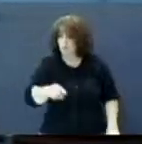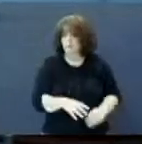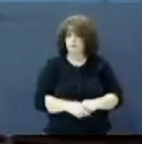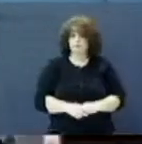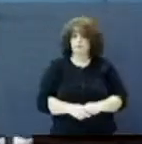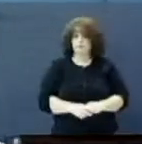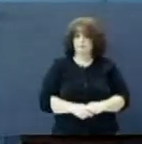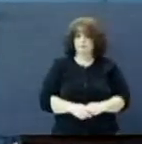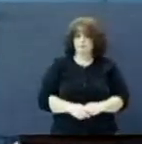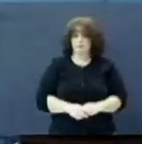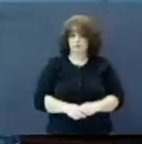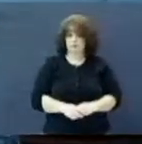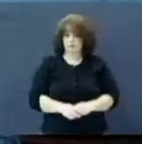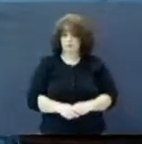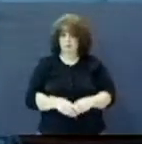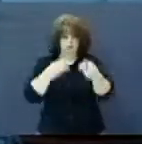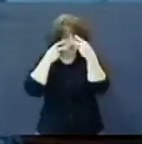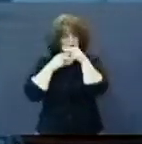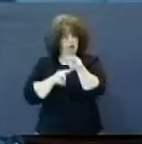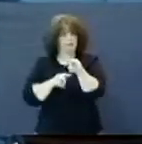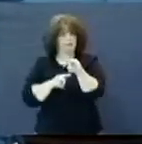Not only this, look at this.